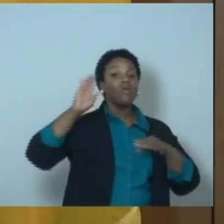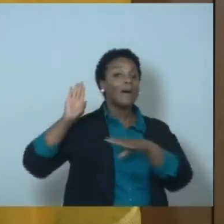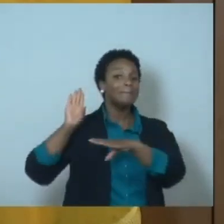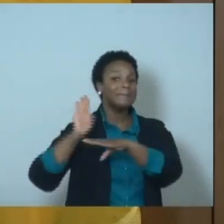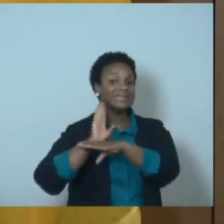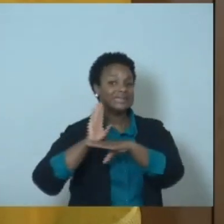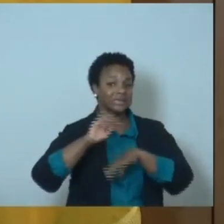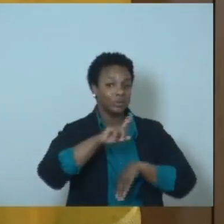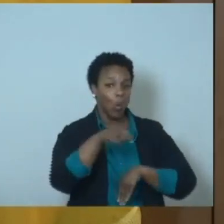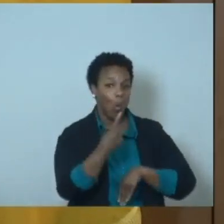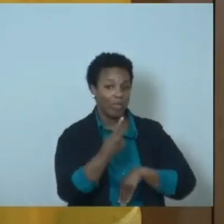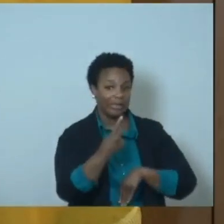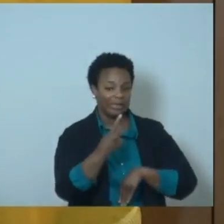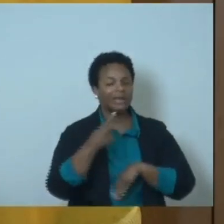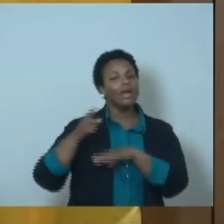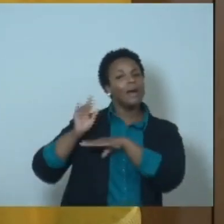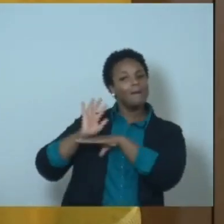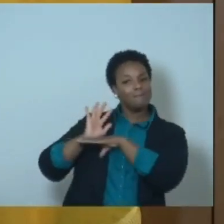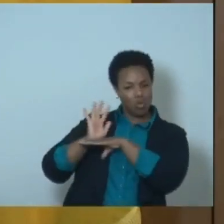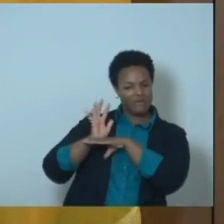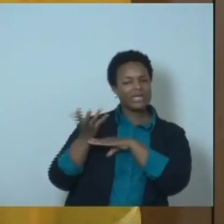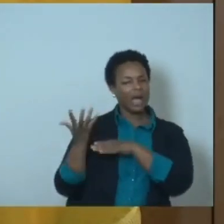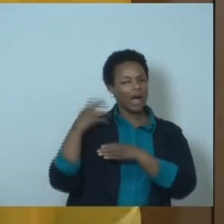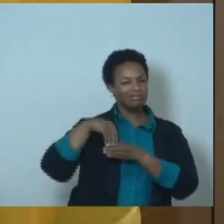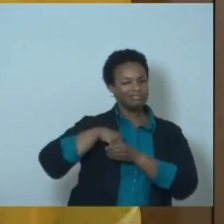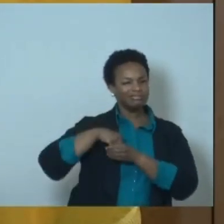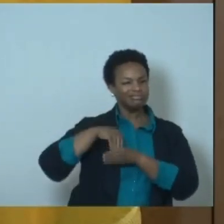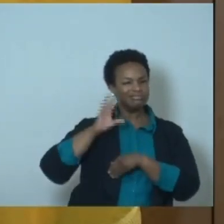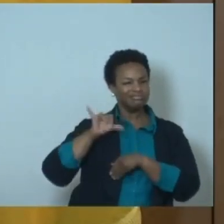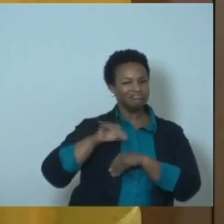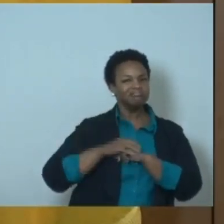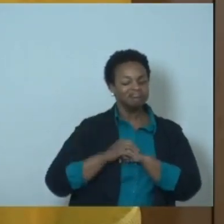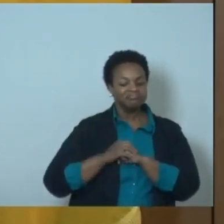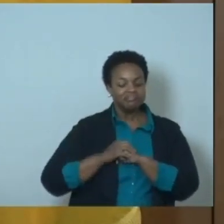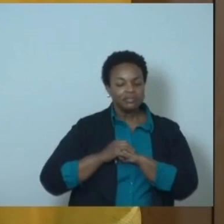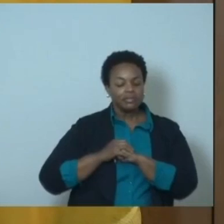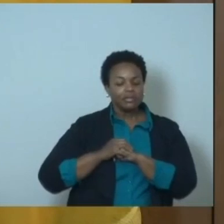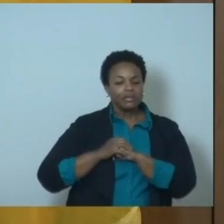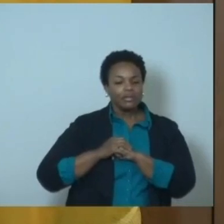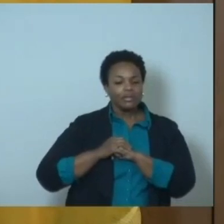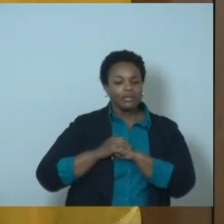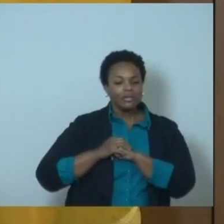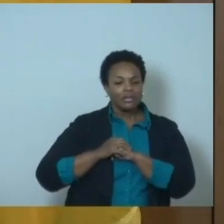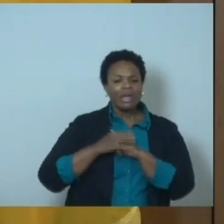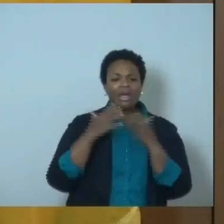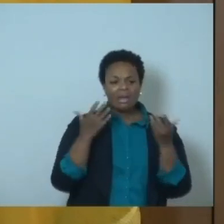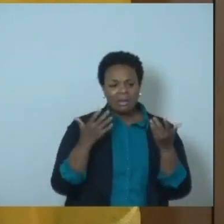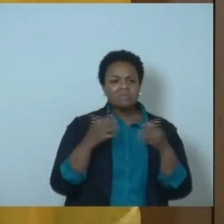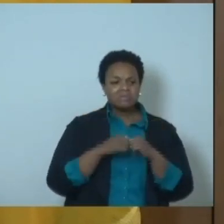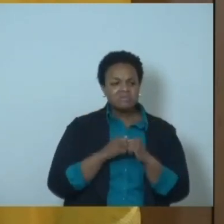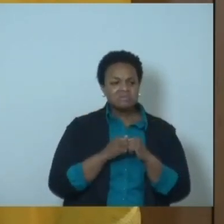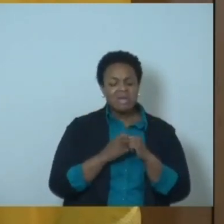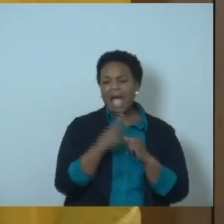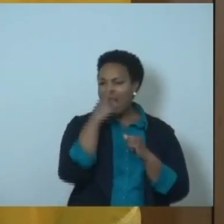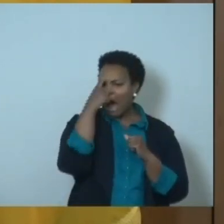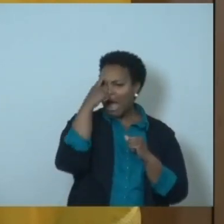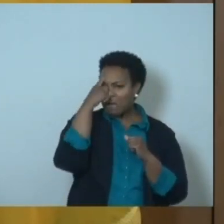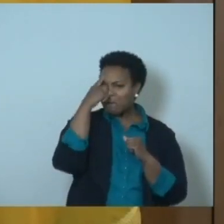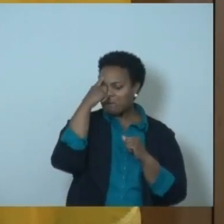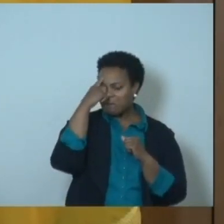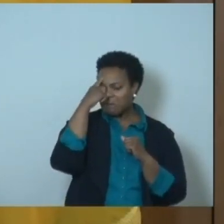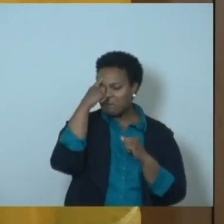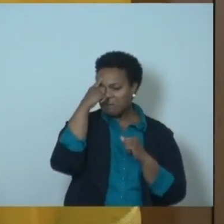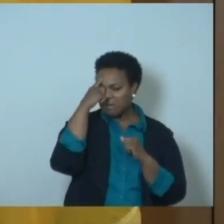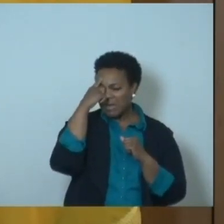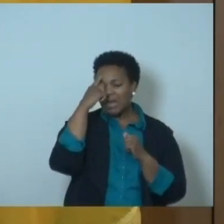Film in particular was part of that relaxation. And I think that we're likely to